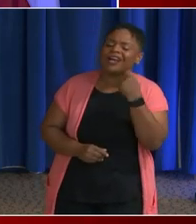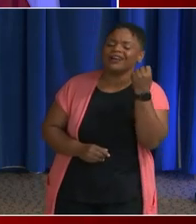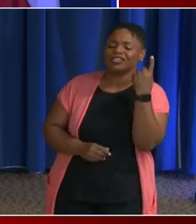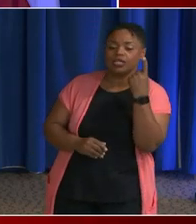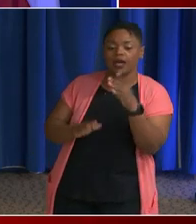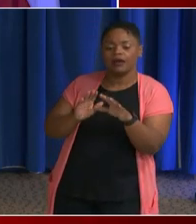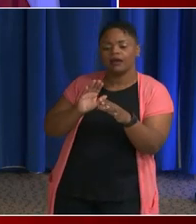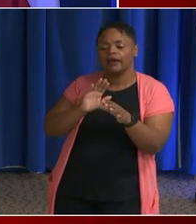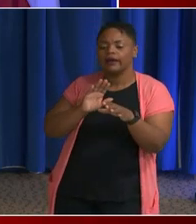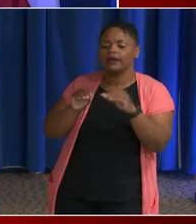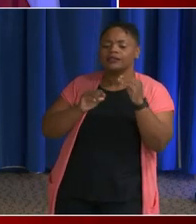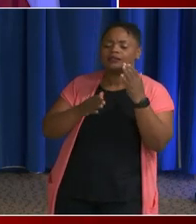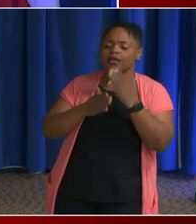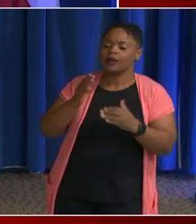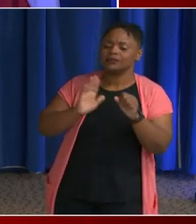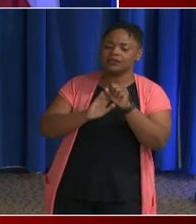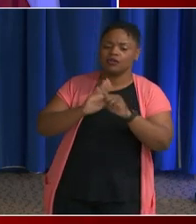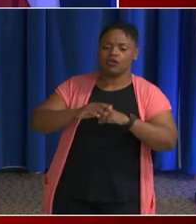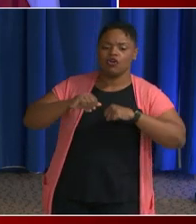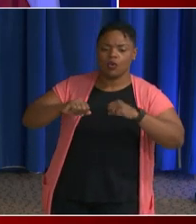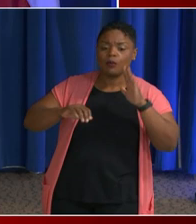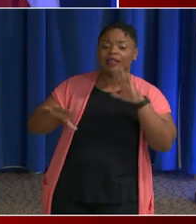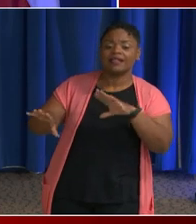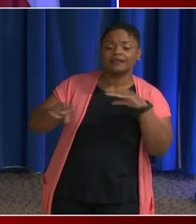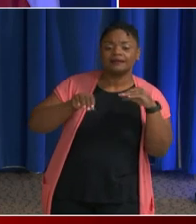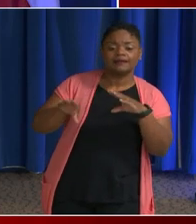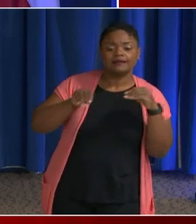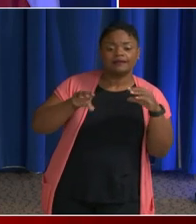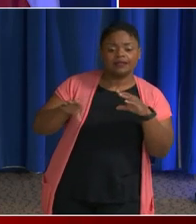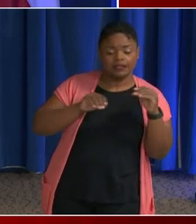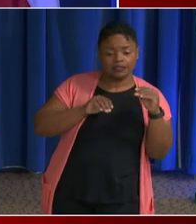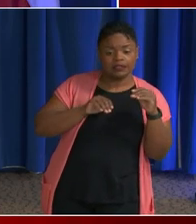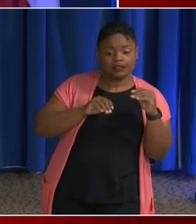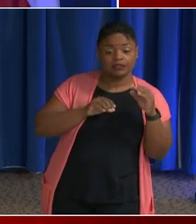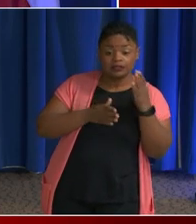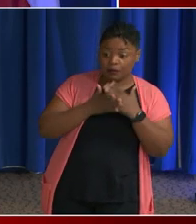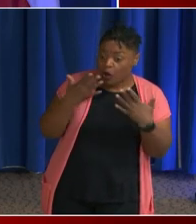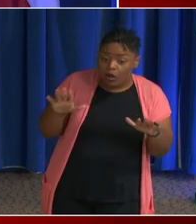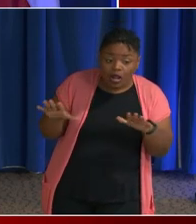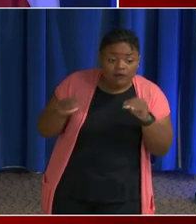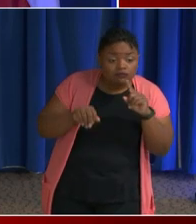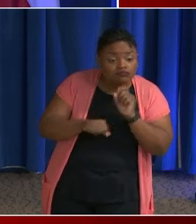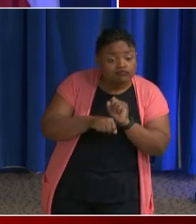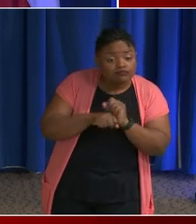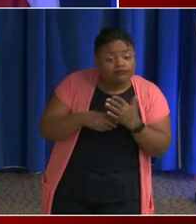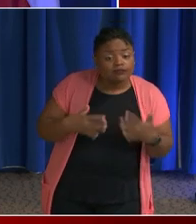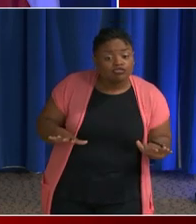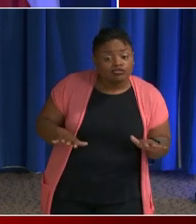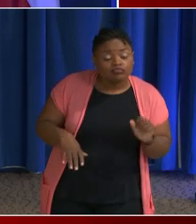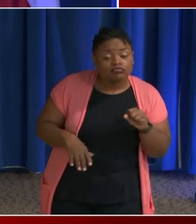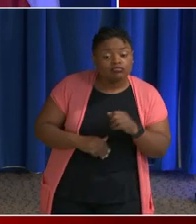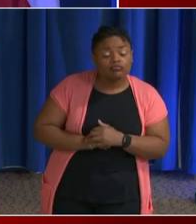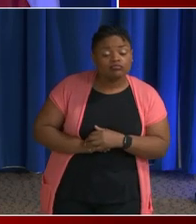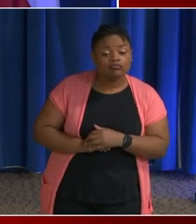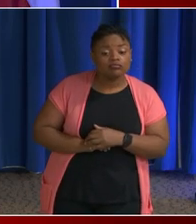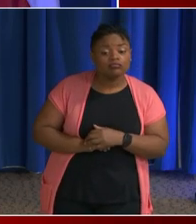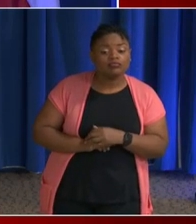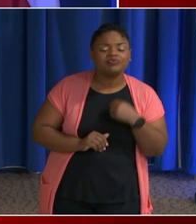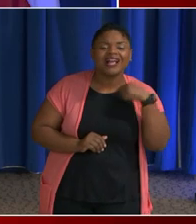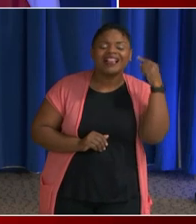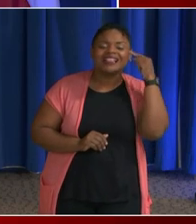guard will be leaving the city. If they're not already gone, would have been gone within 48 hours, I think,